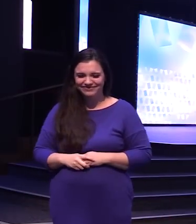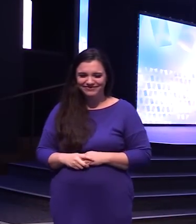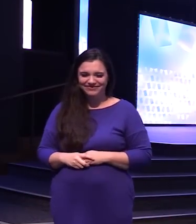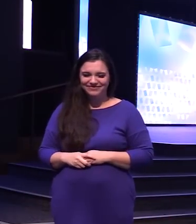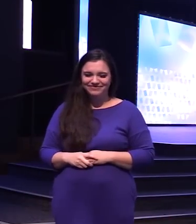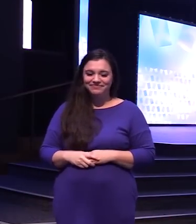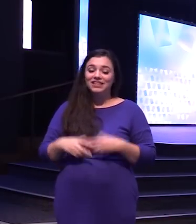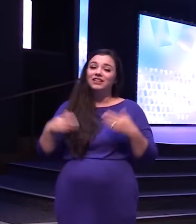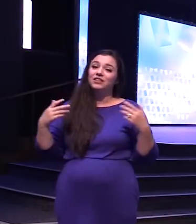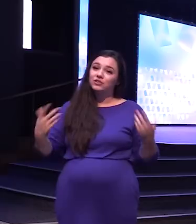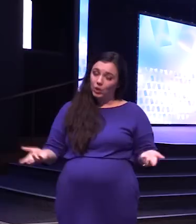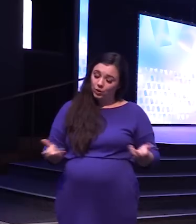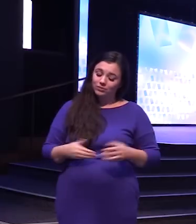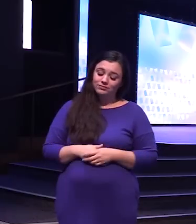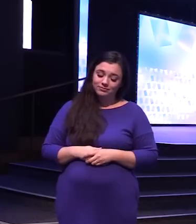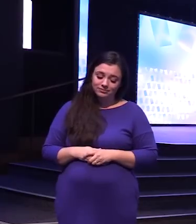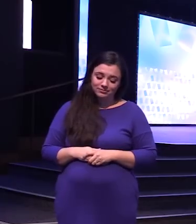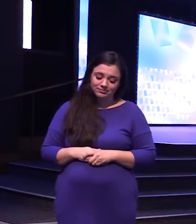So